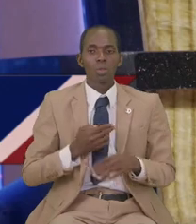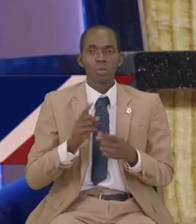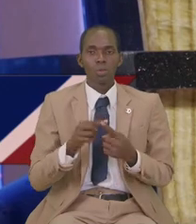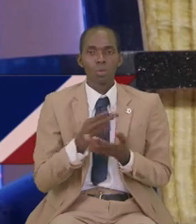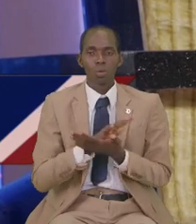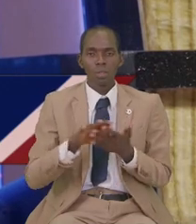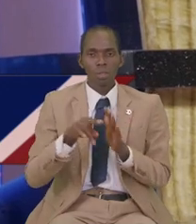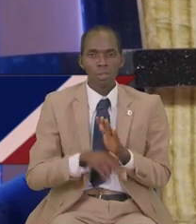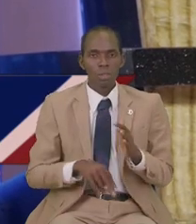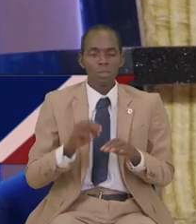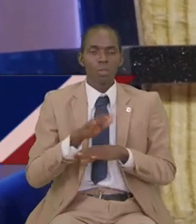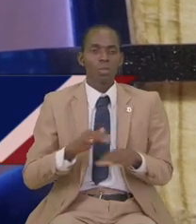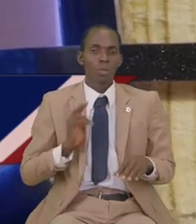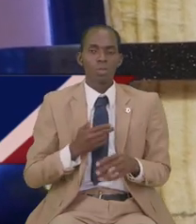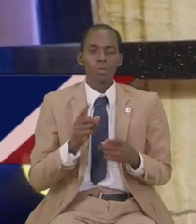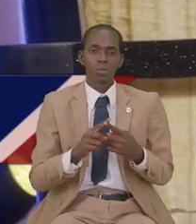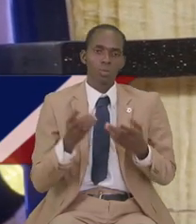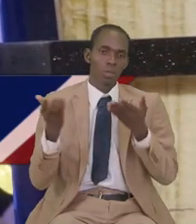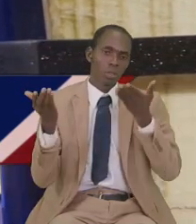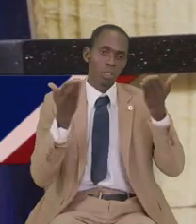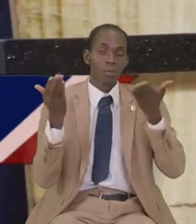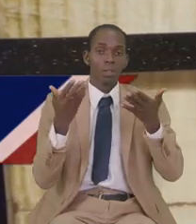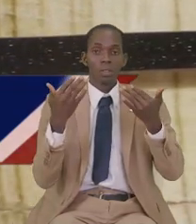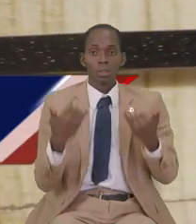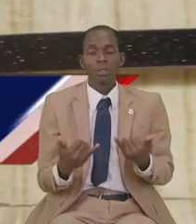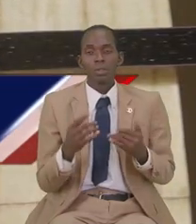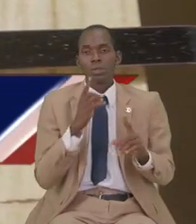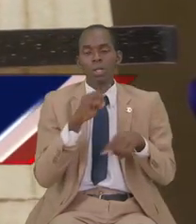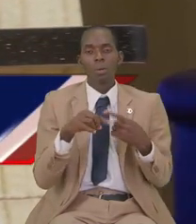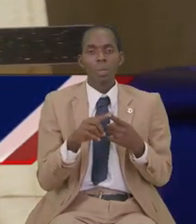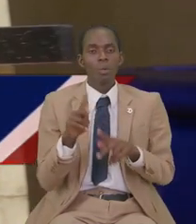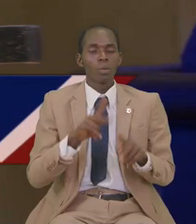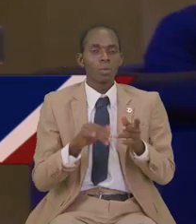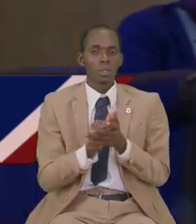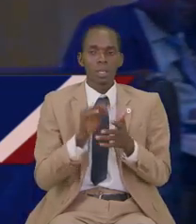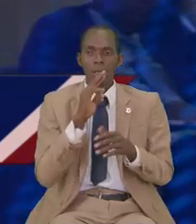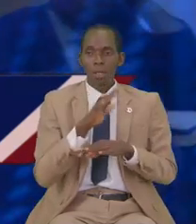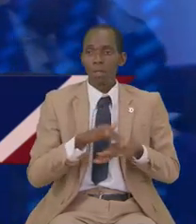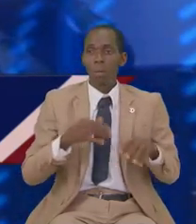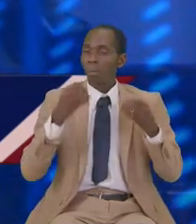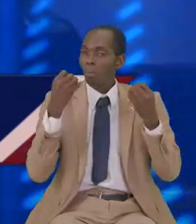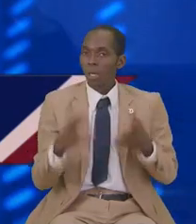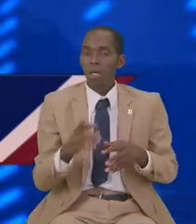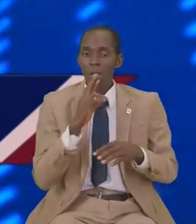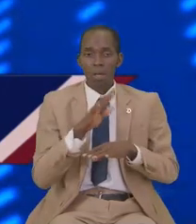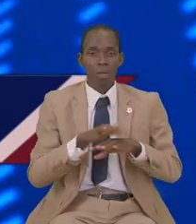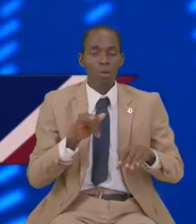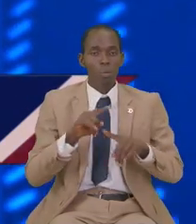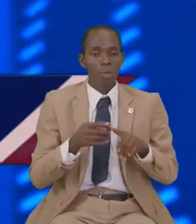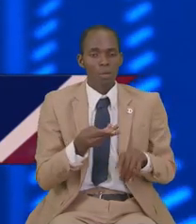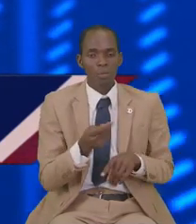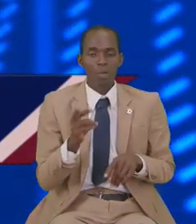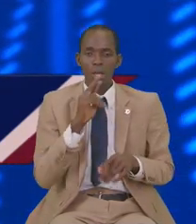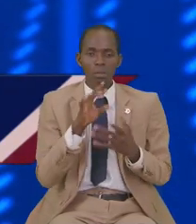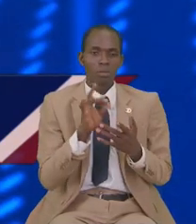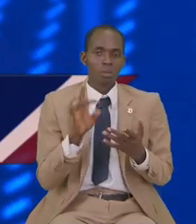he called us to service. And now we're talking about those who are called. And then many are called, but few are chosen. Those who